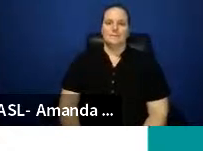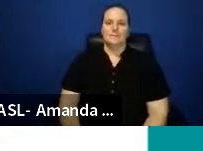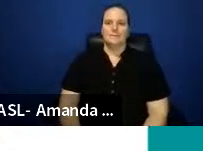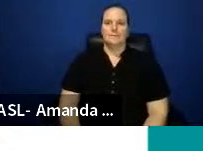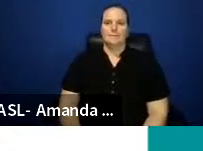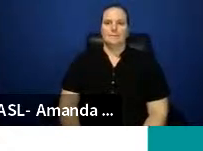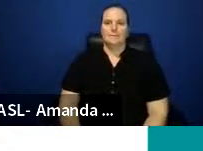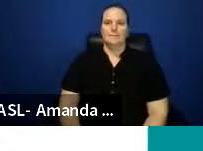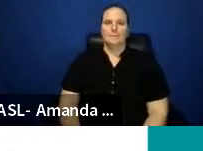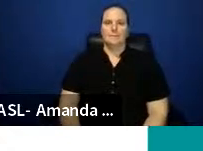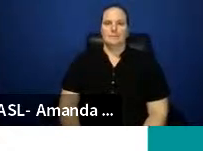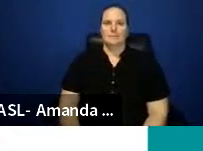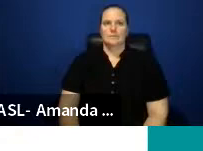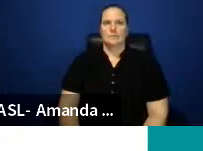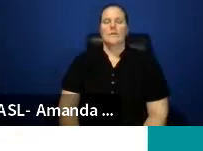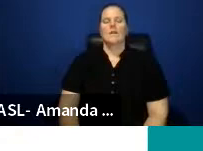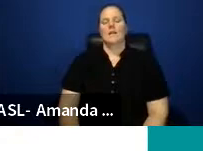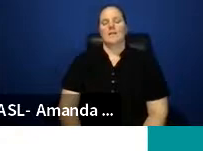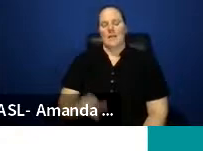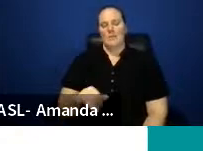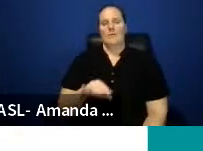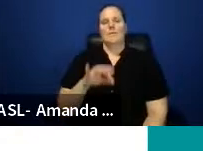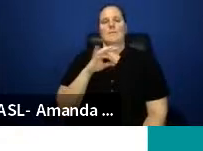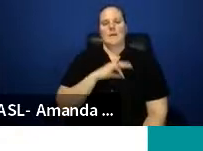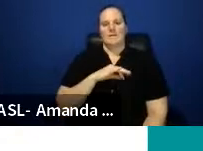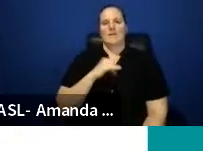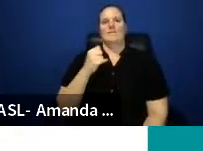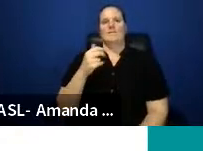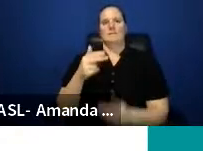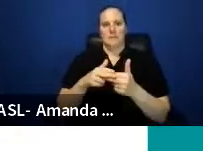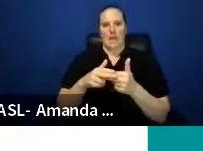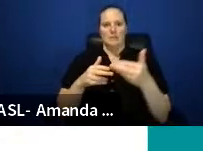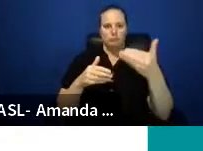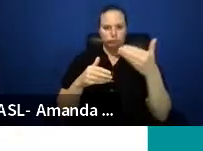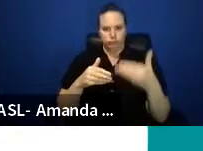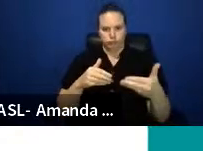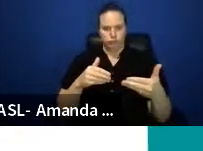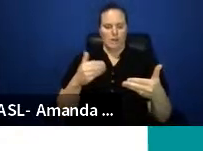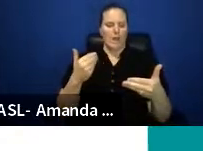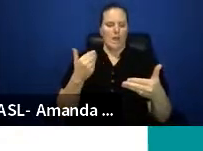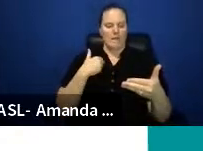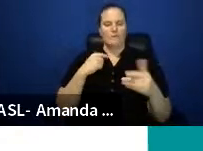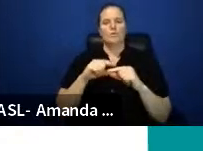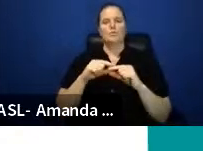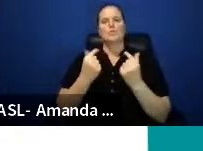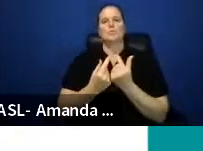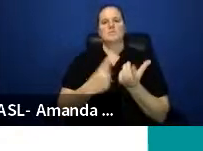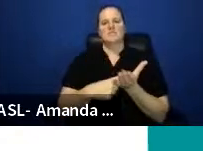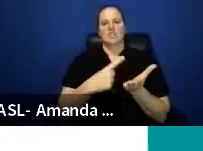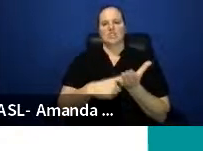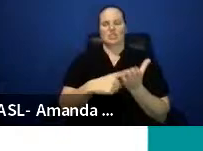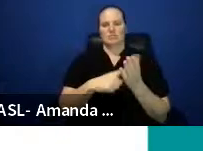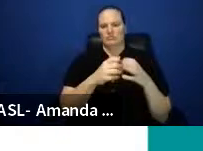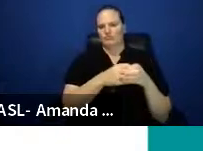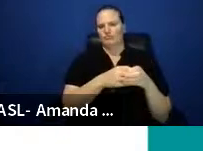Thank you. It would be useful if we have the slides and we have kind of like group discussion